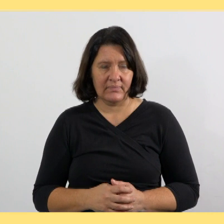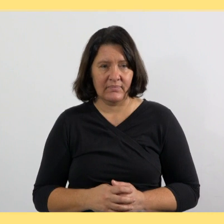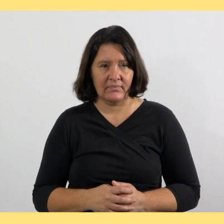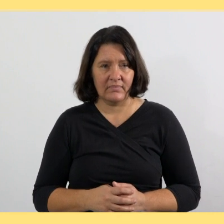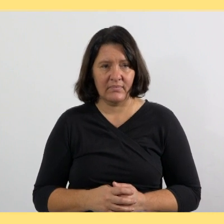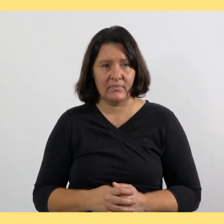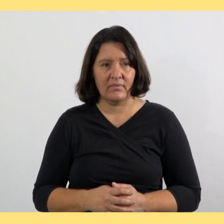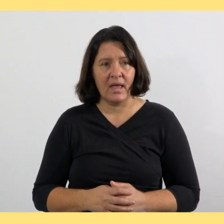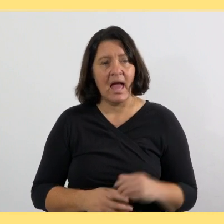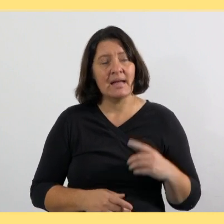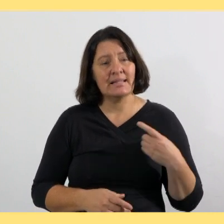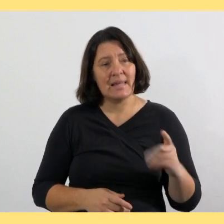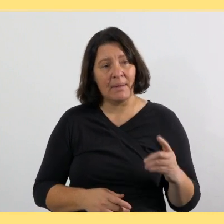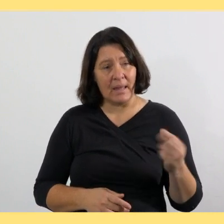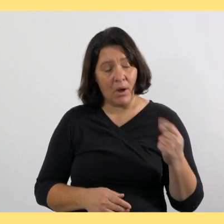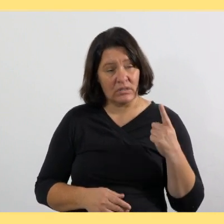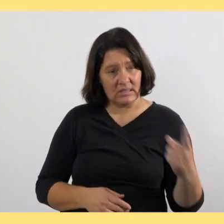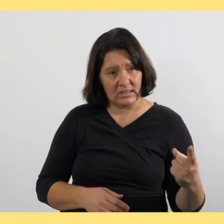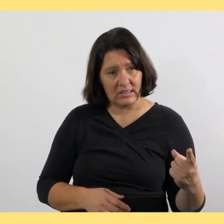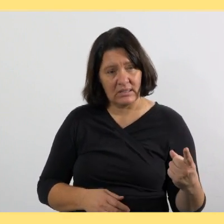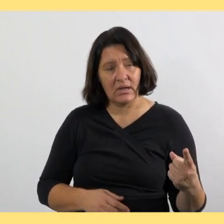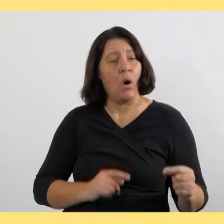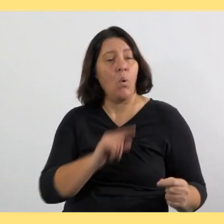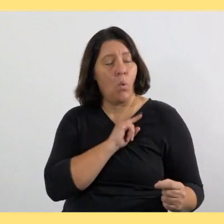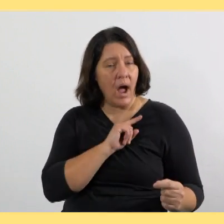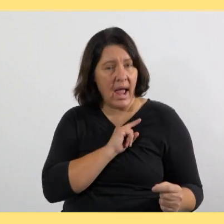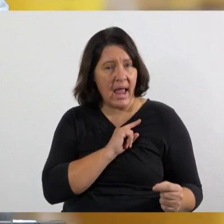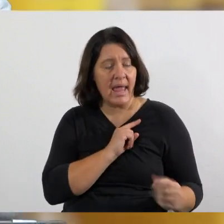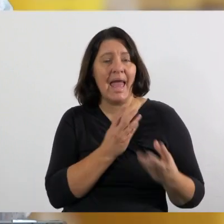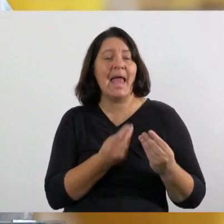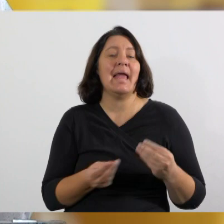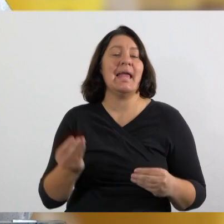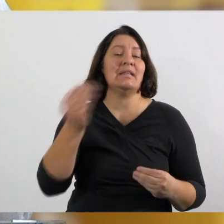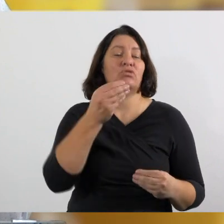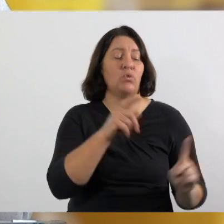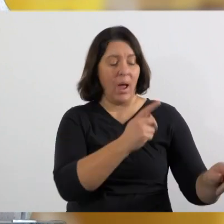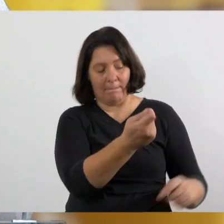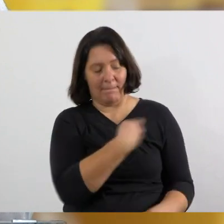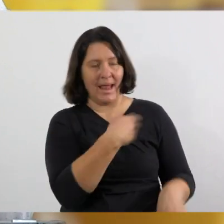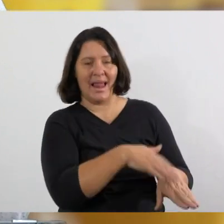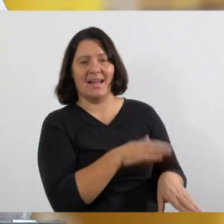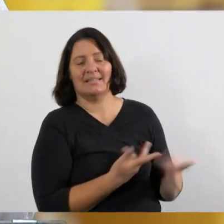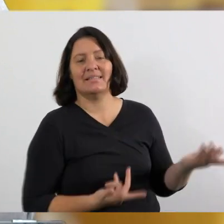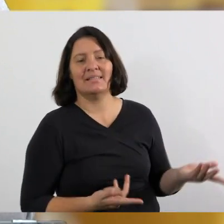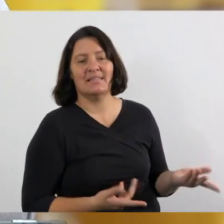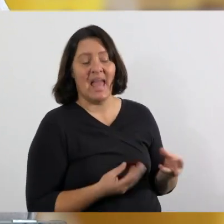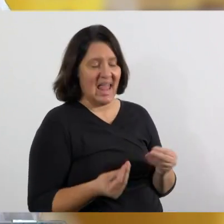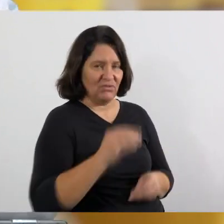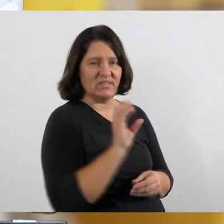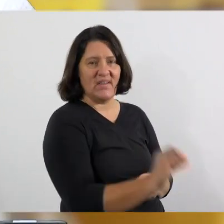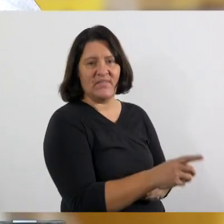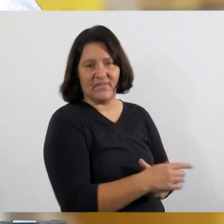amount will come about as a result of us charging interest to our debtors. This is one of the